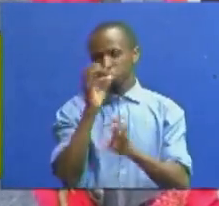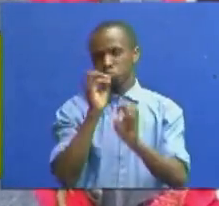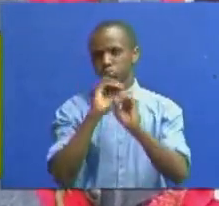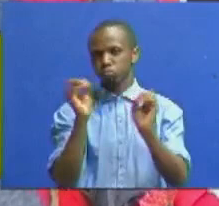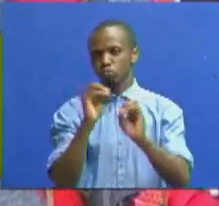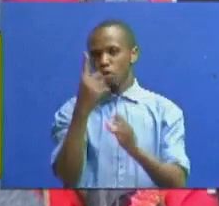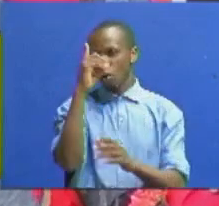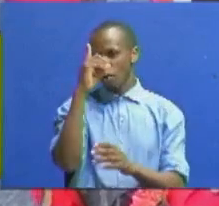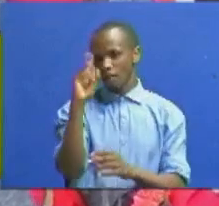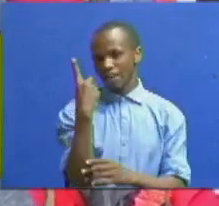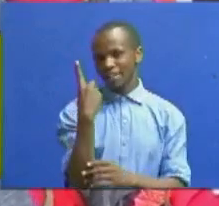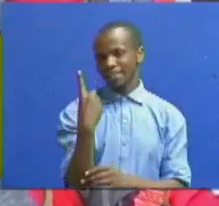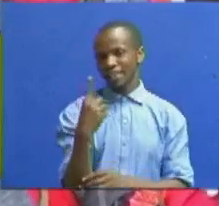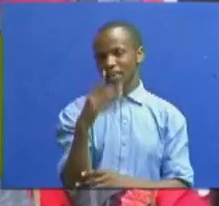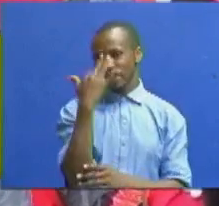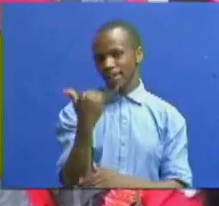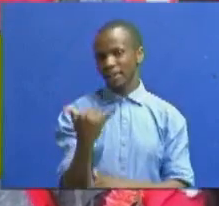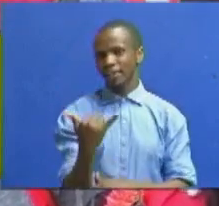First,